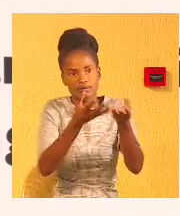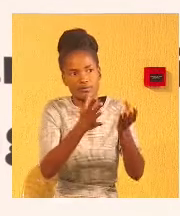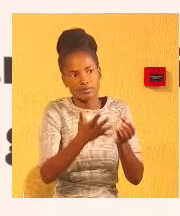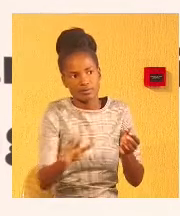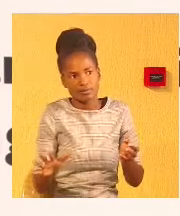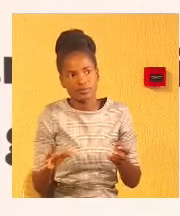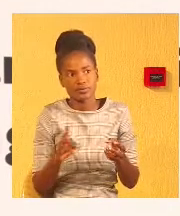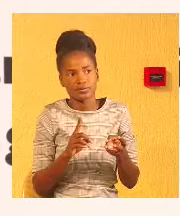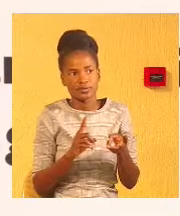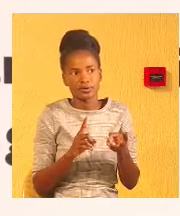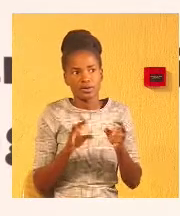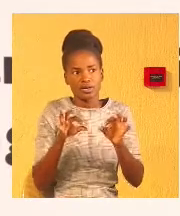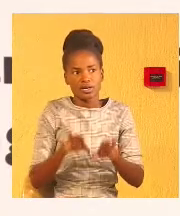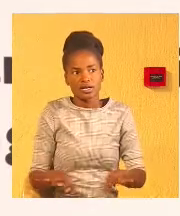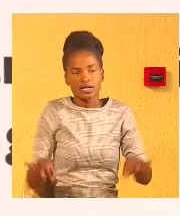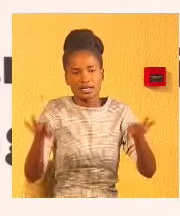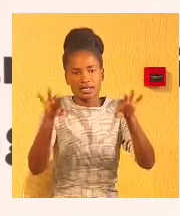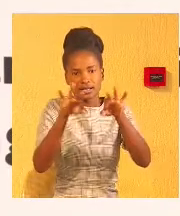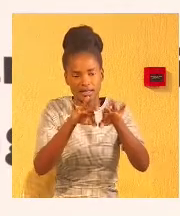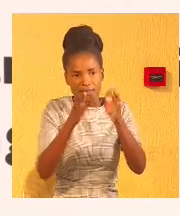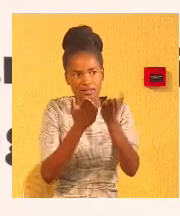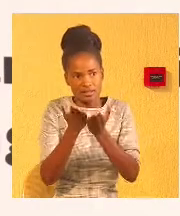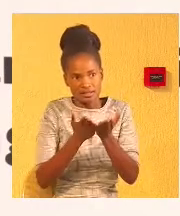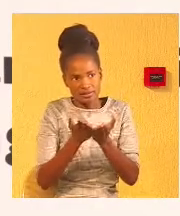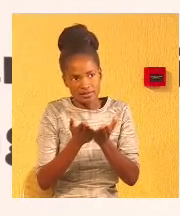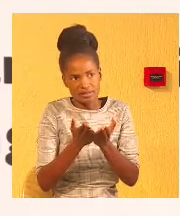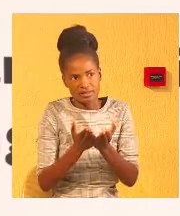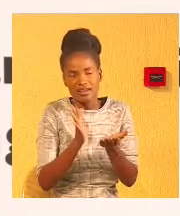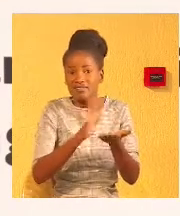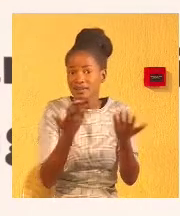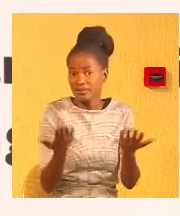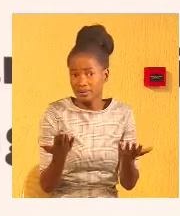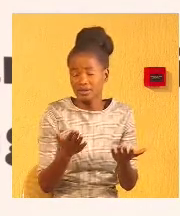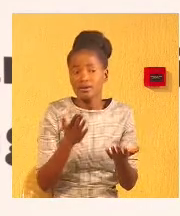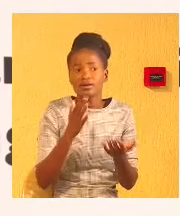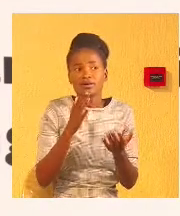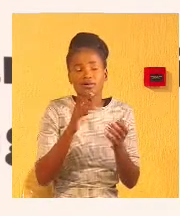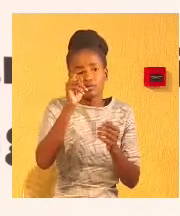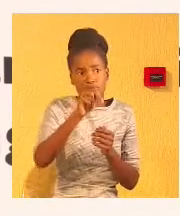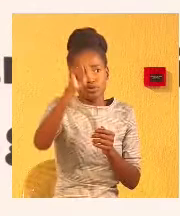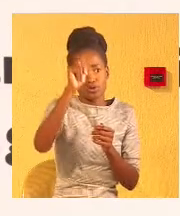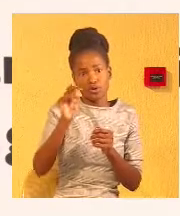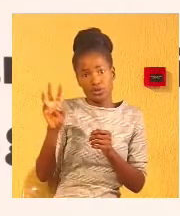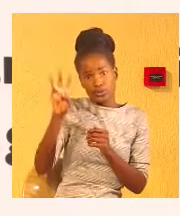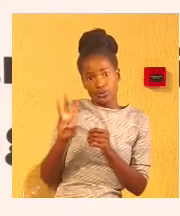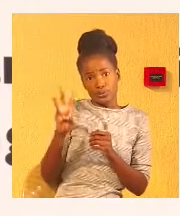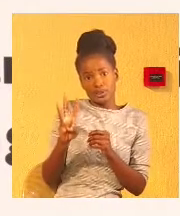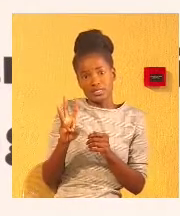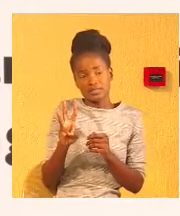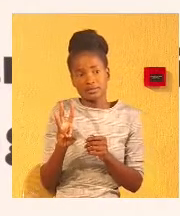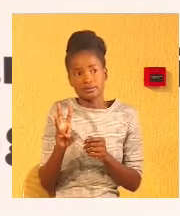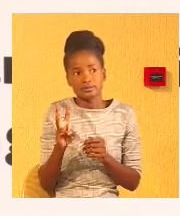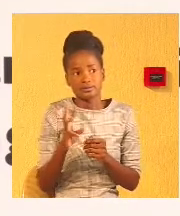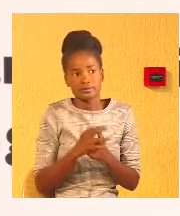of agriculture extension services, who are clustered in Northwest